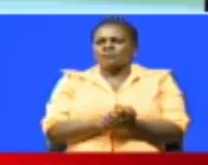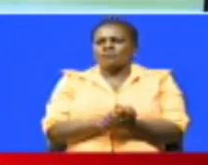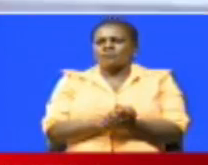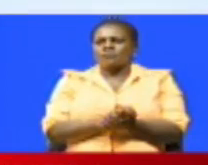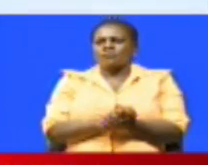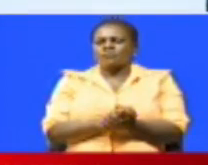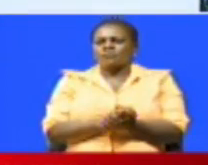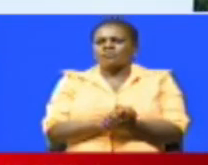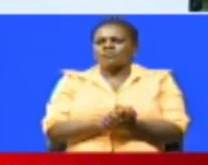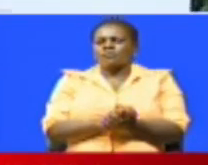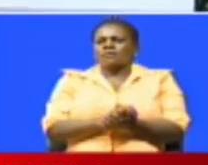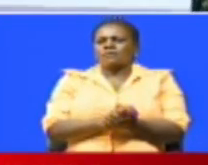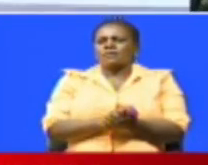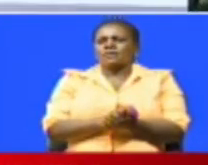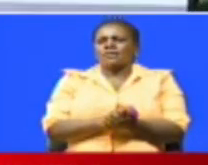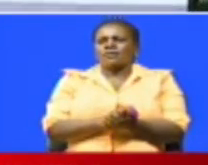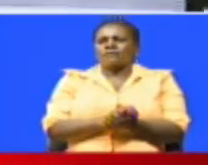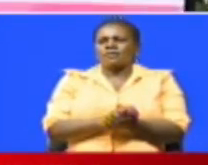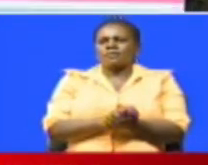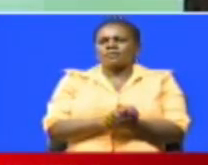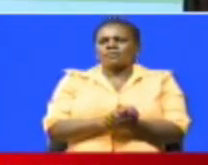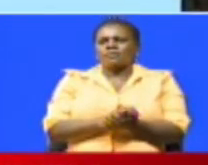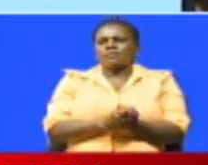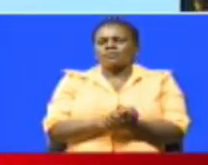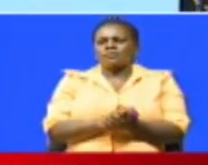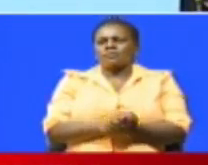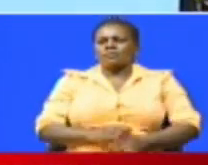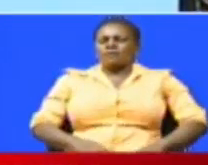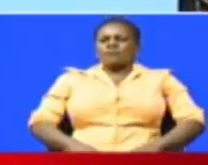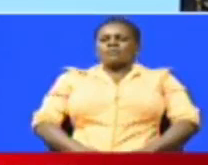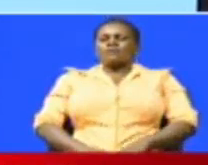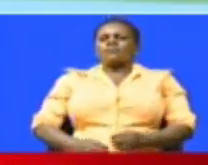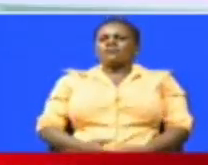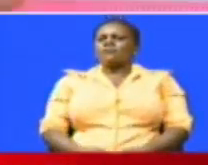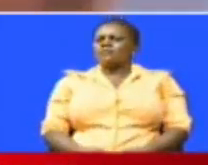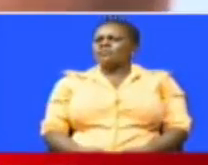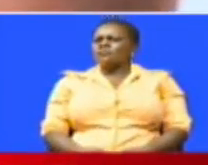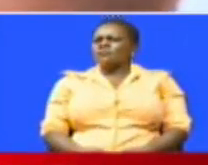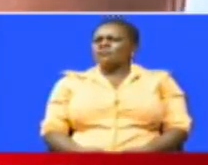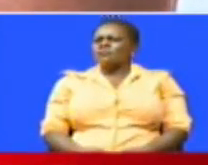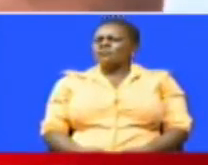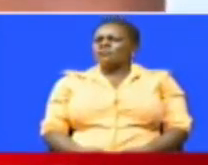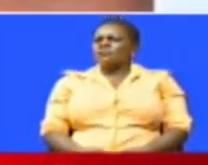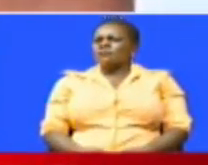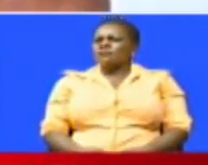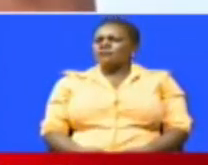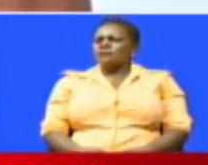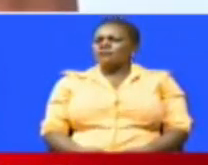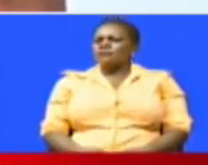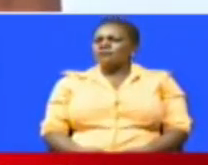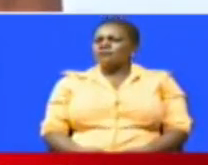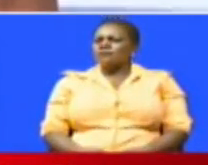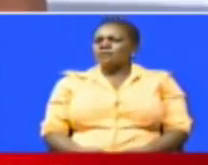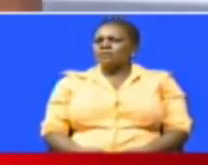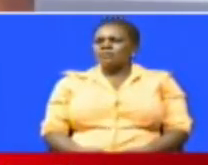are adhering to it? And are you considering a total flight ban in Kenya? And what is the safety of cabin crew that are actually coming from